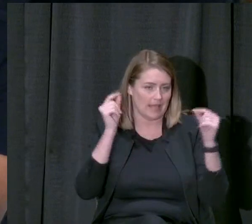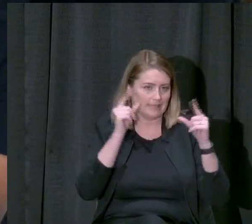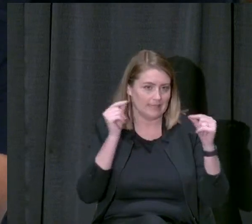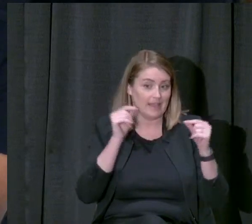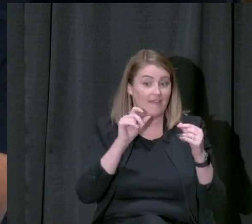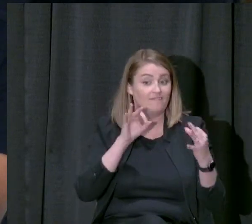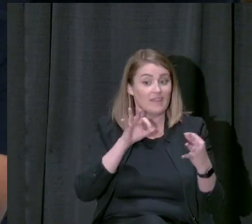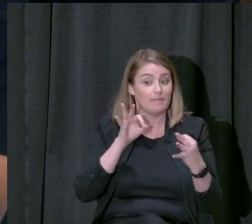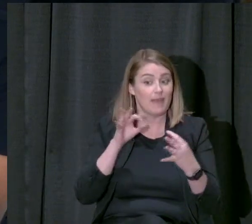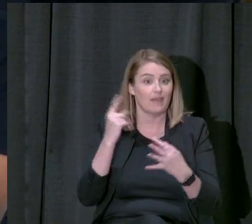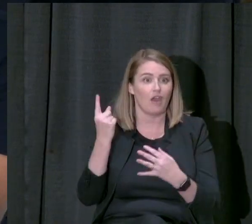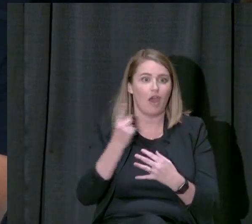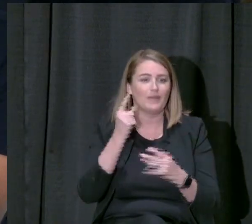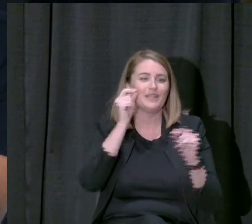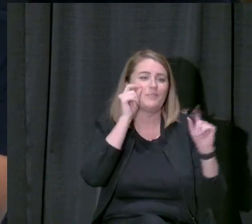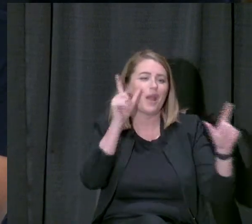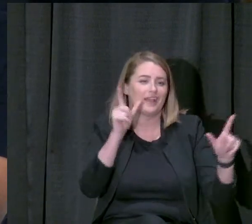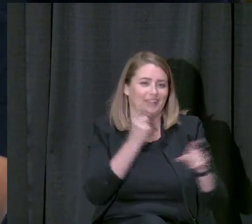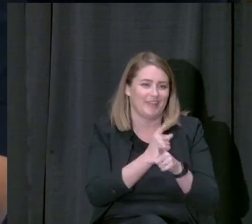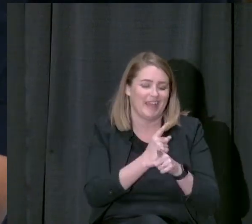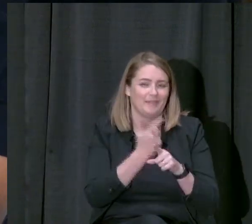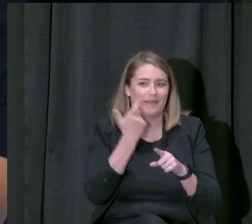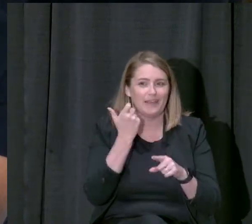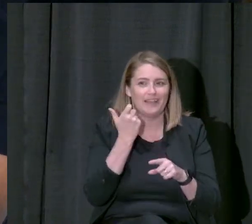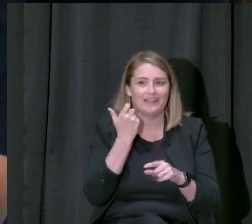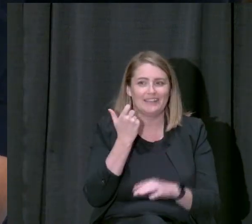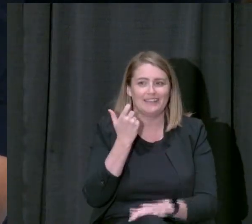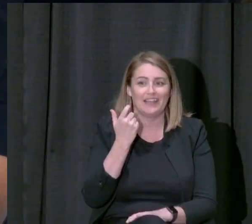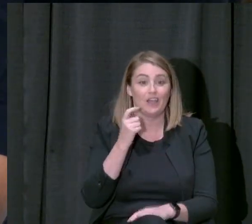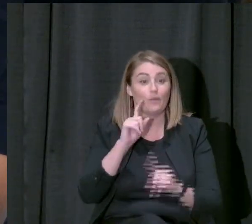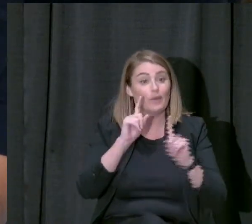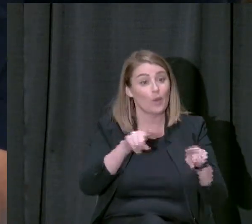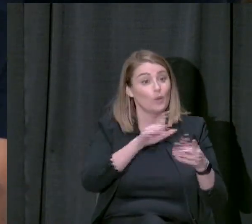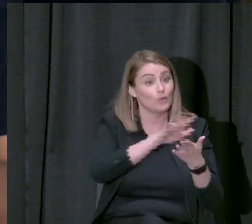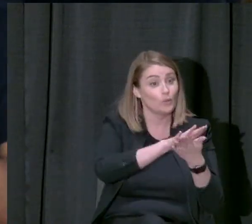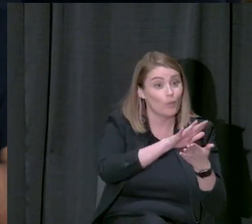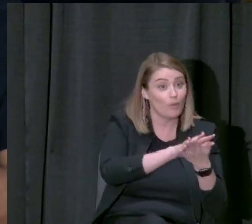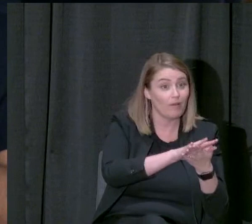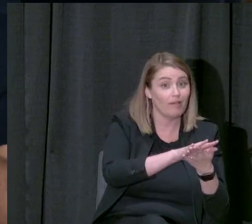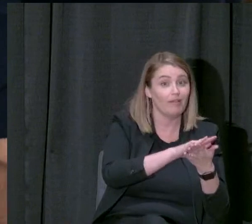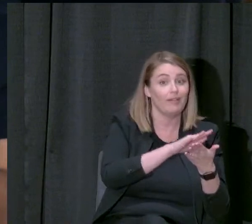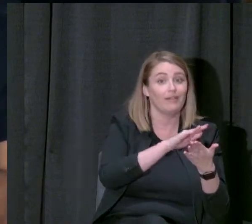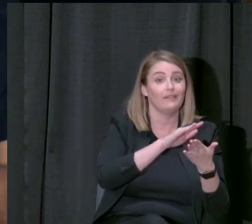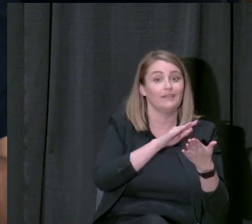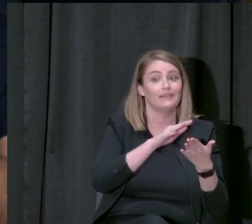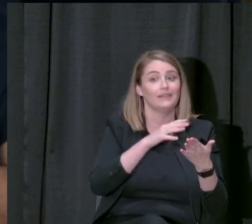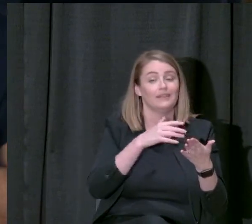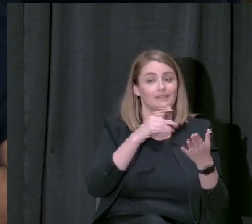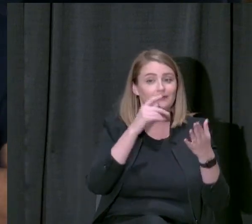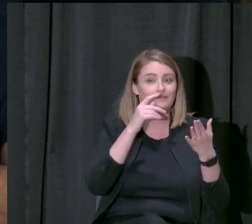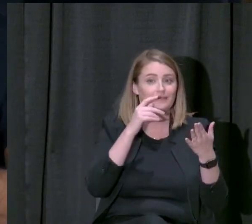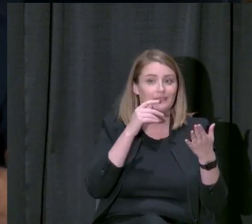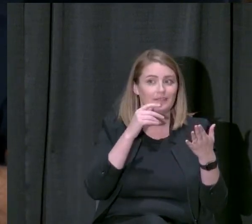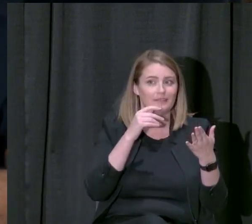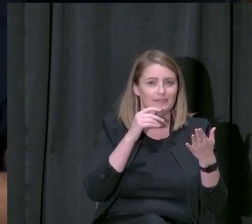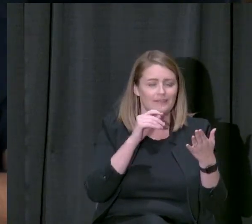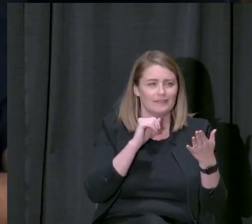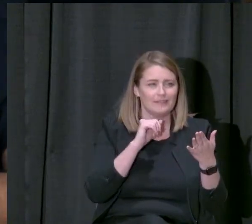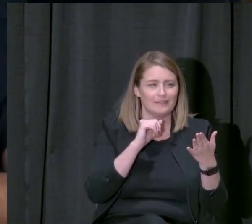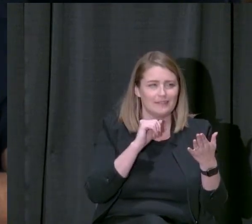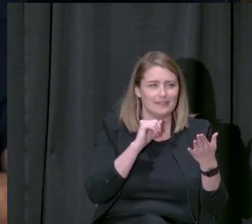always just surprising, right? Because what we are building is tools, and then when you sort of put it out there, you sort of actually get to see how people